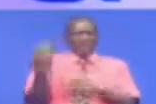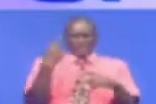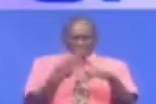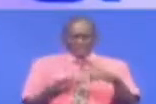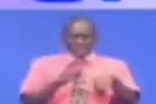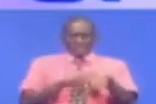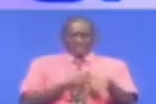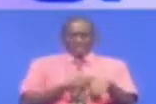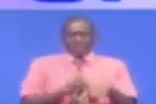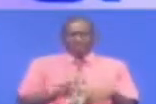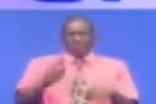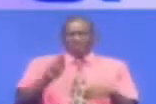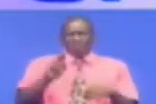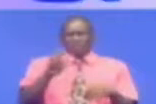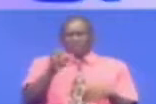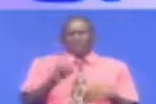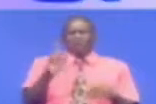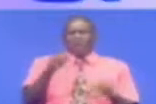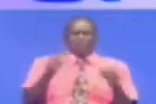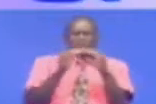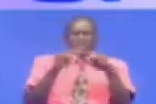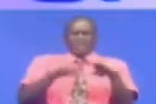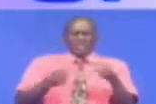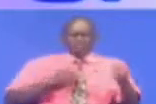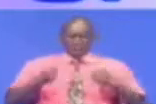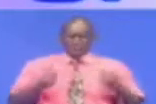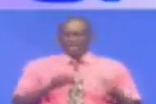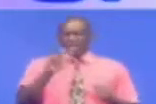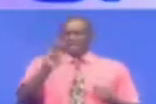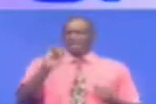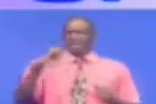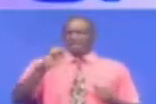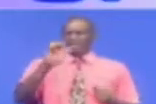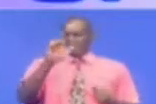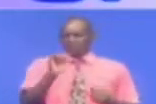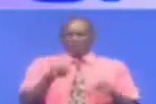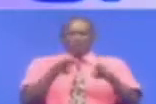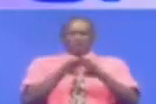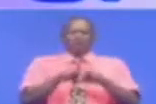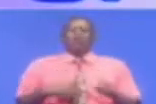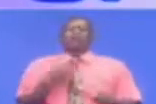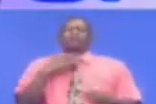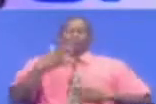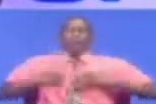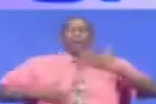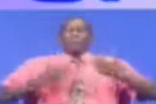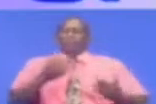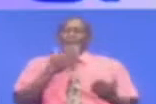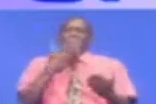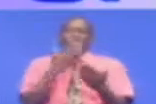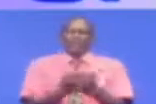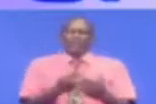our Kusi 1 meeting in Kigali. Let me also express our gratitude to our